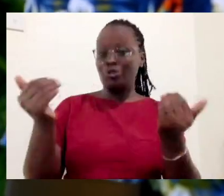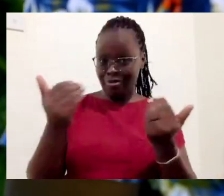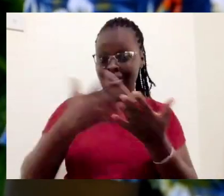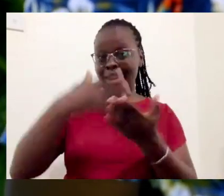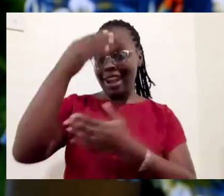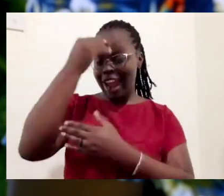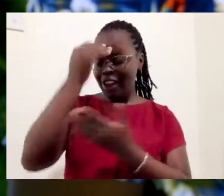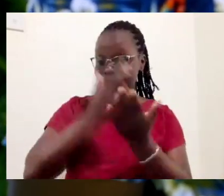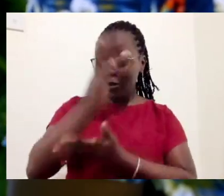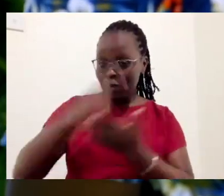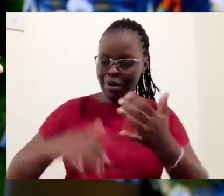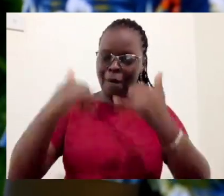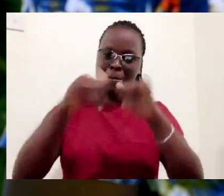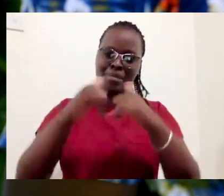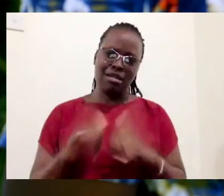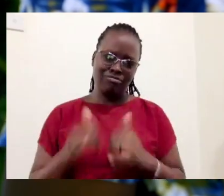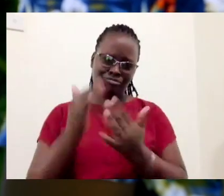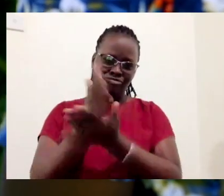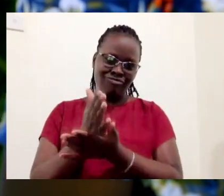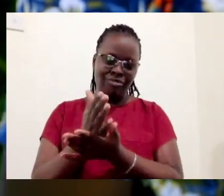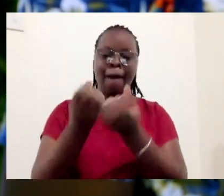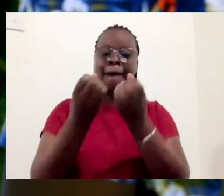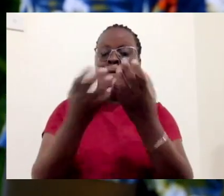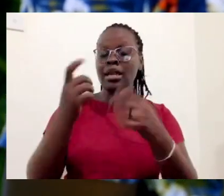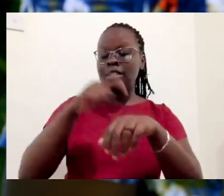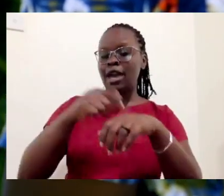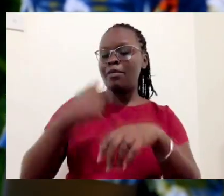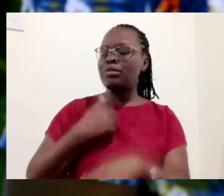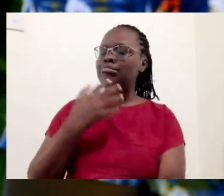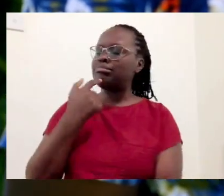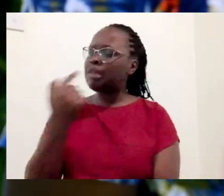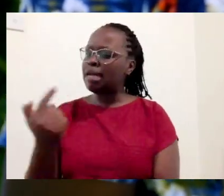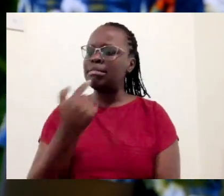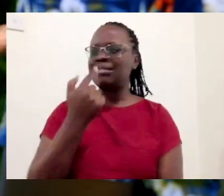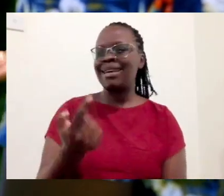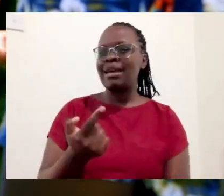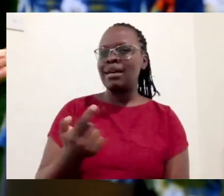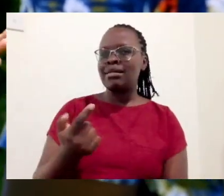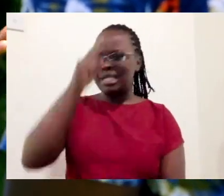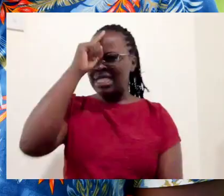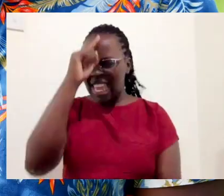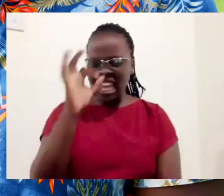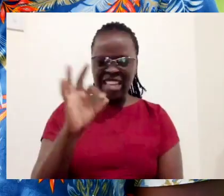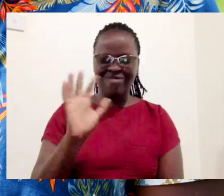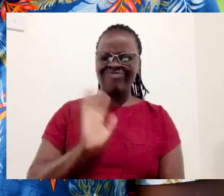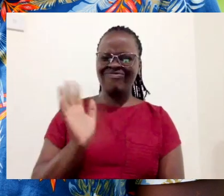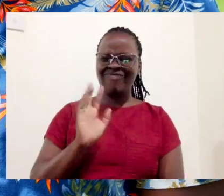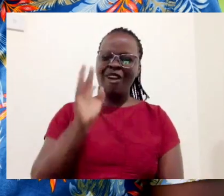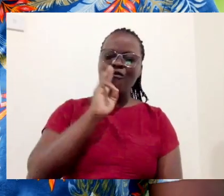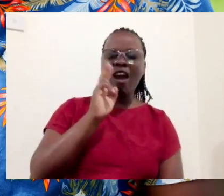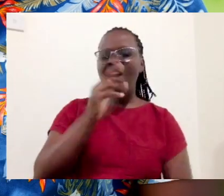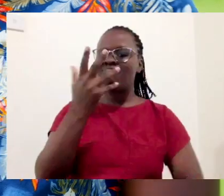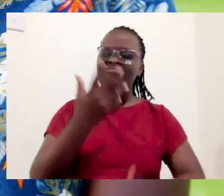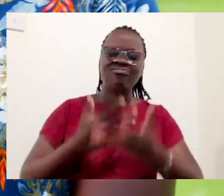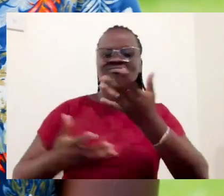Children learn through play. And we normally tell them it should be organic. It should not be